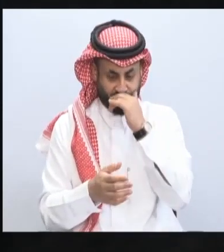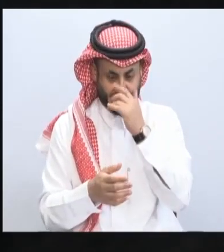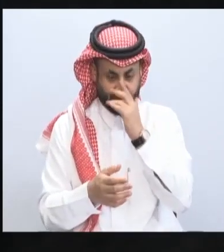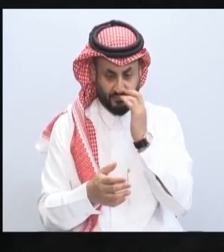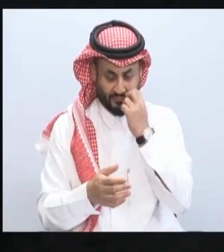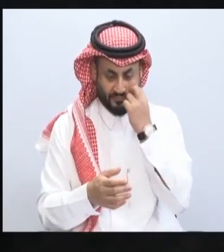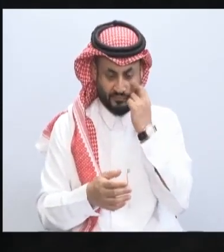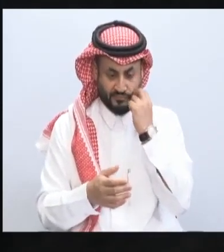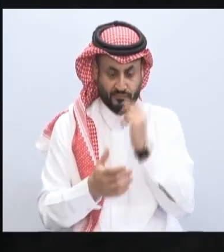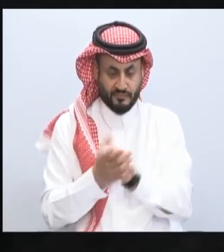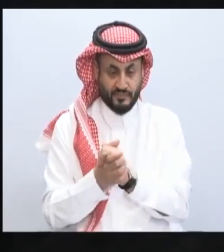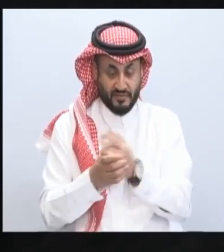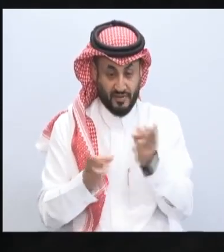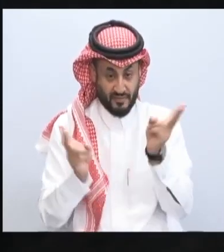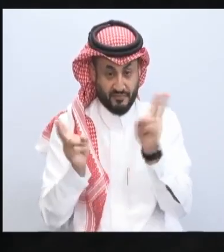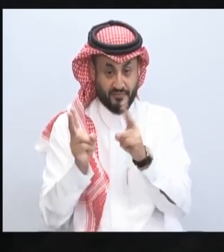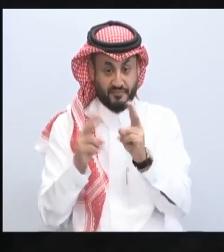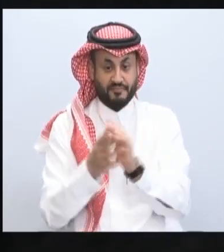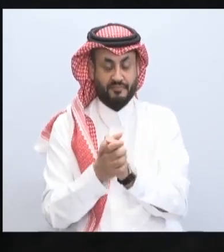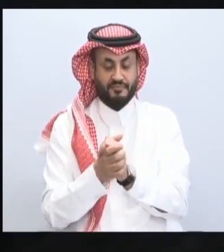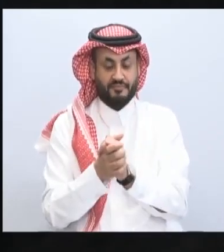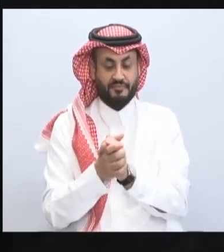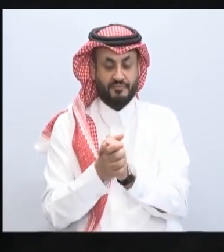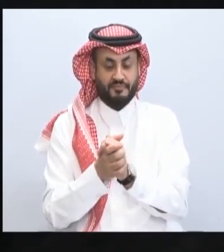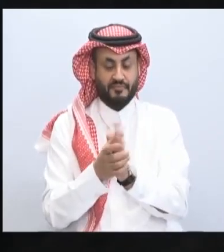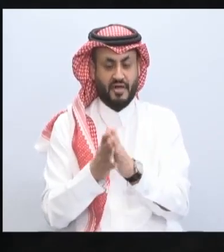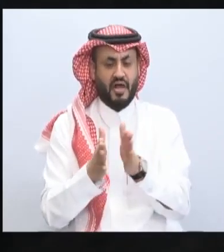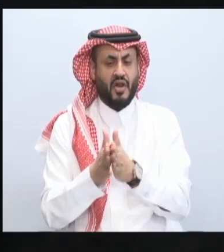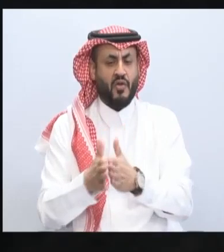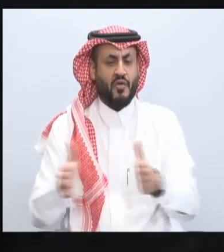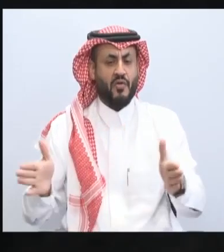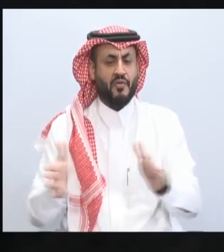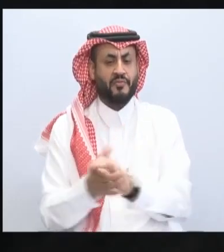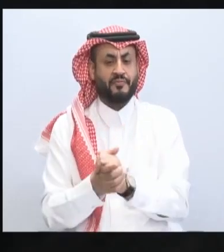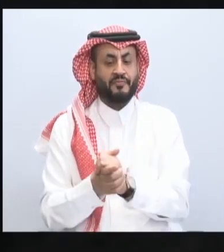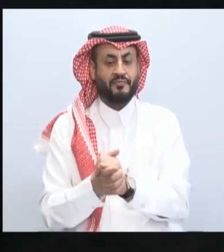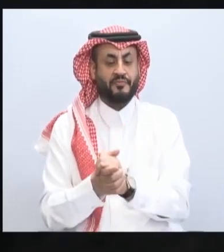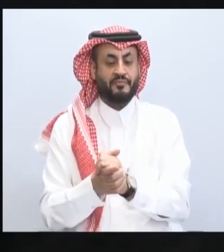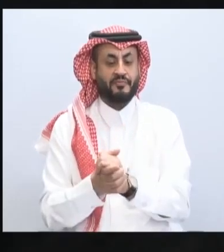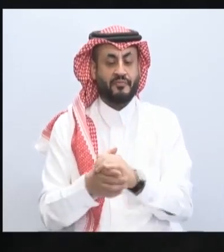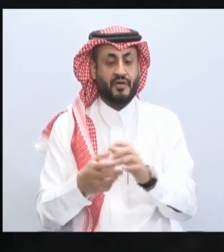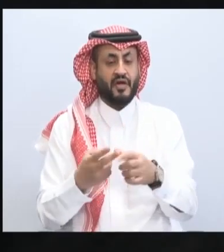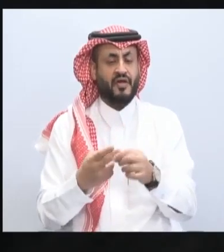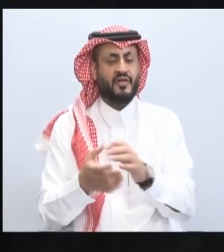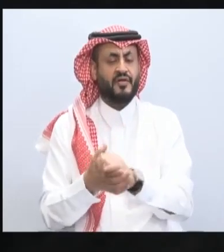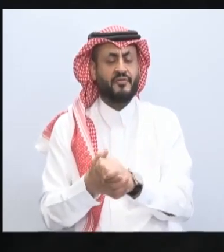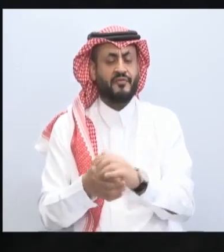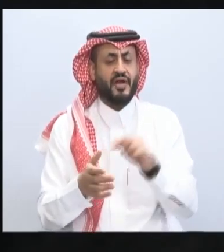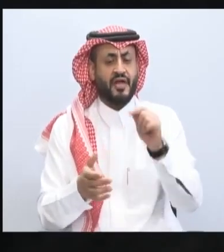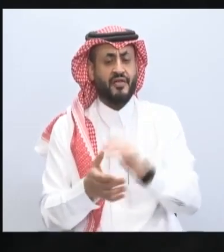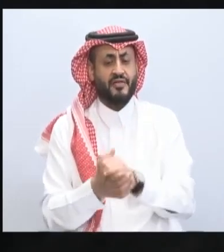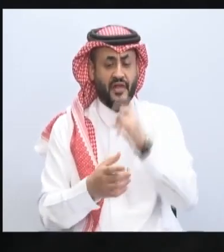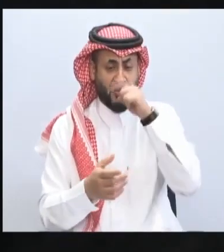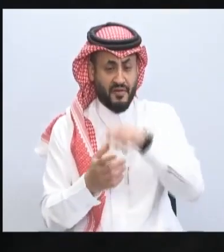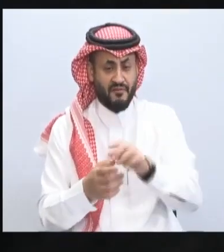talked about face-to-face, and here we have long-term. So these are requirements for